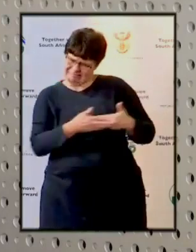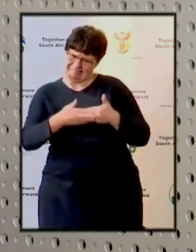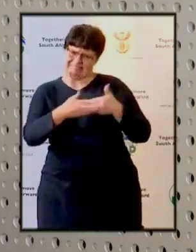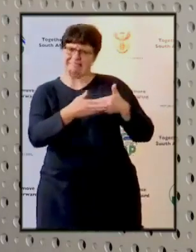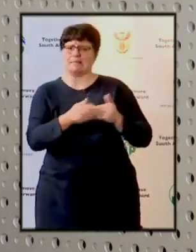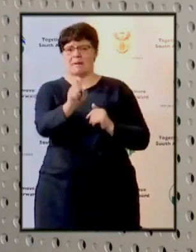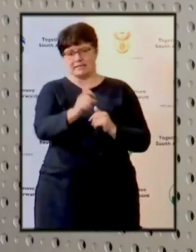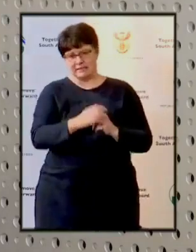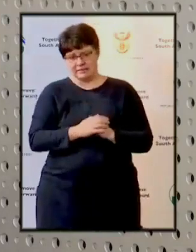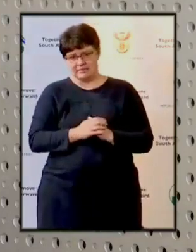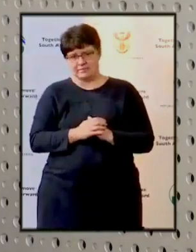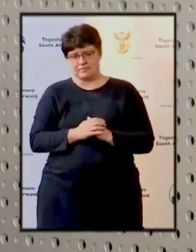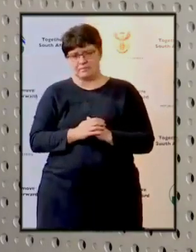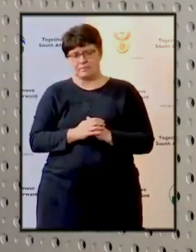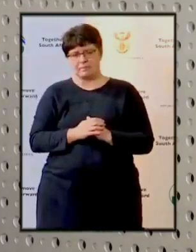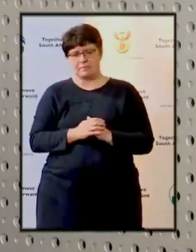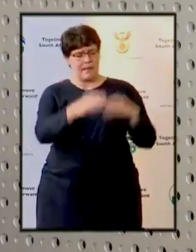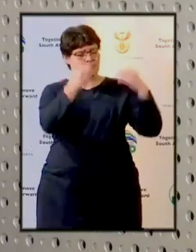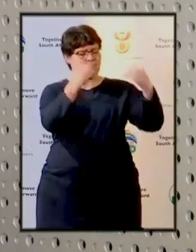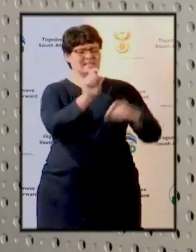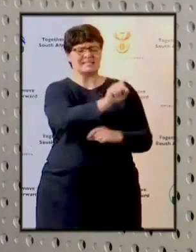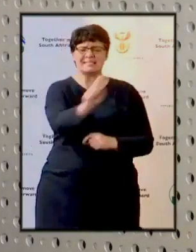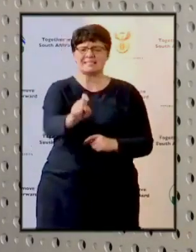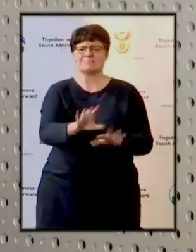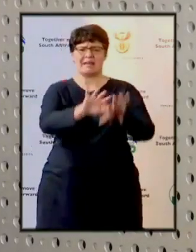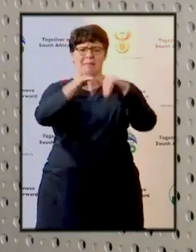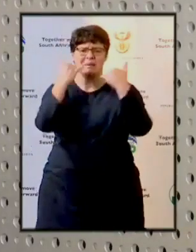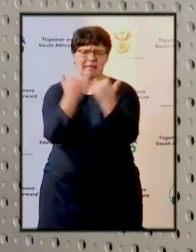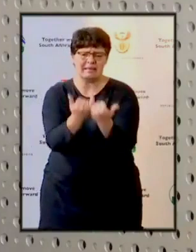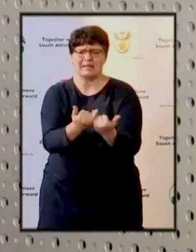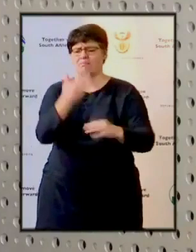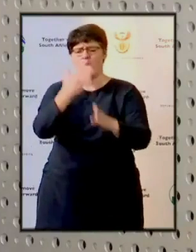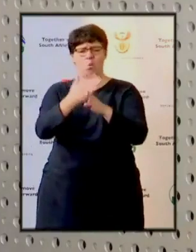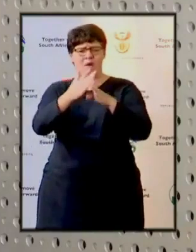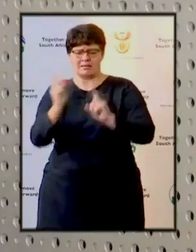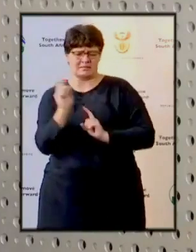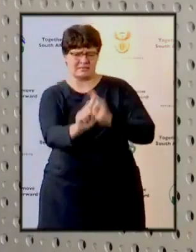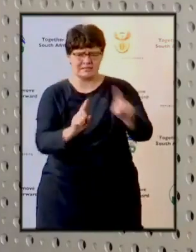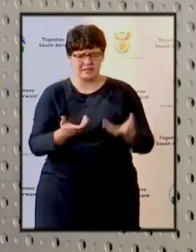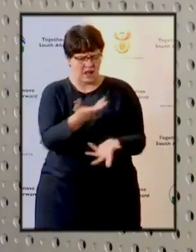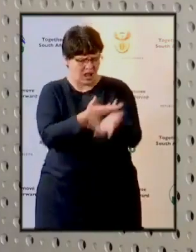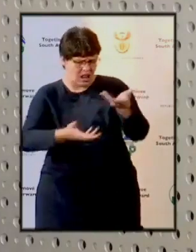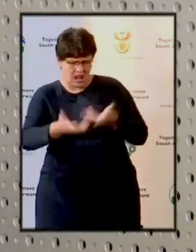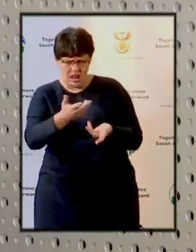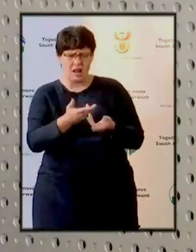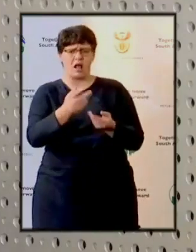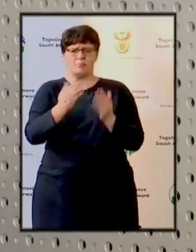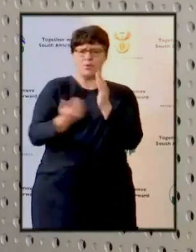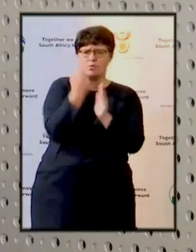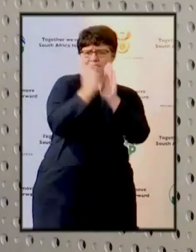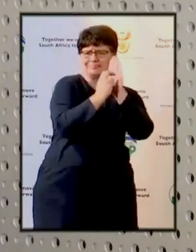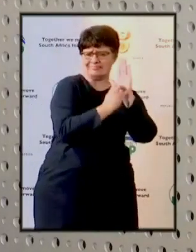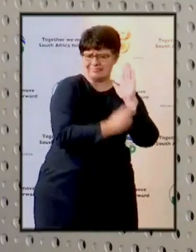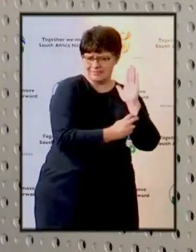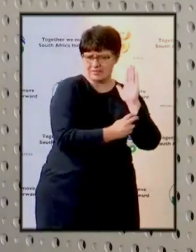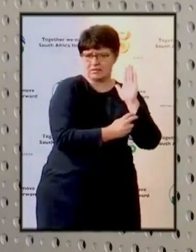as businesses, firms, workers engage with the new framework, that